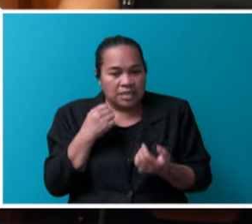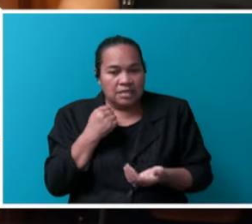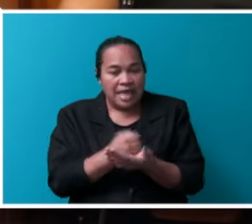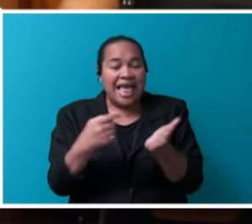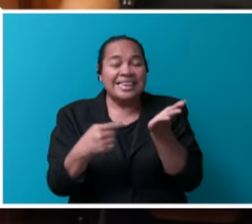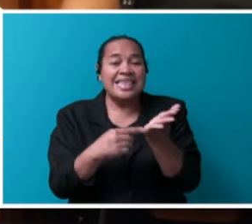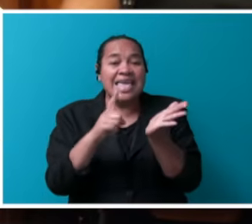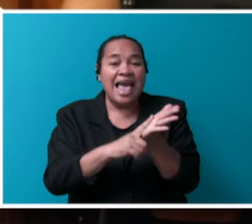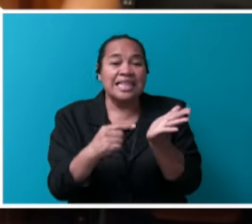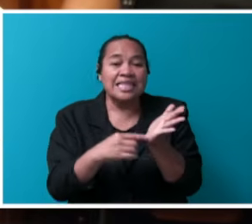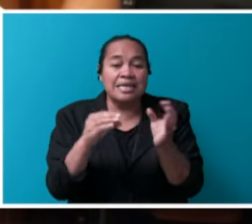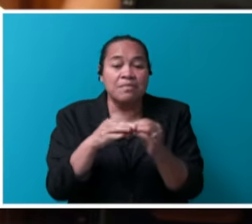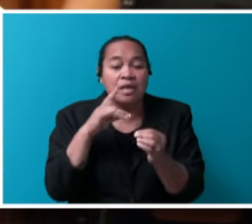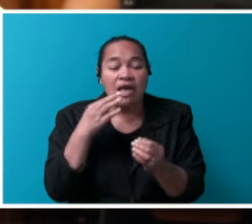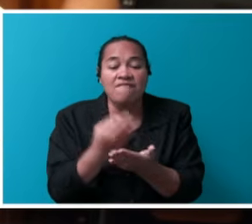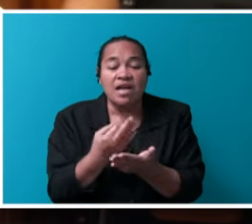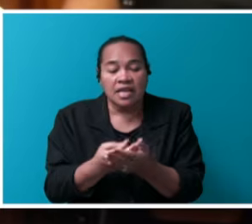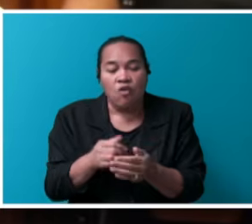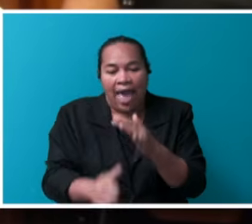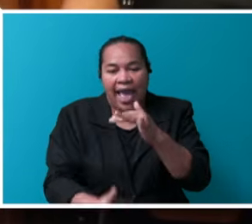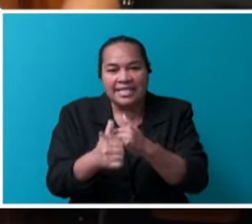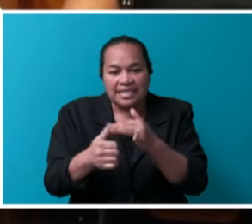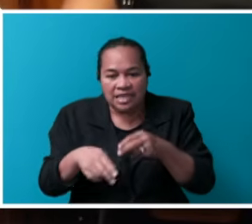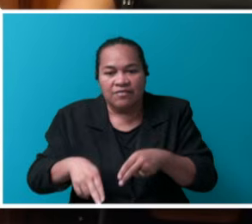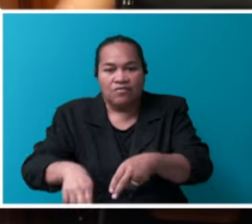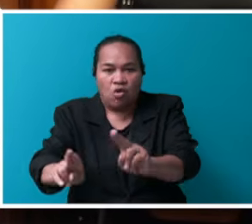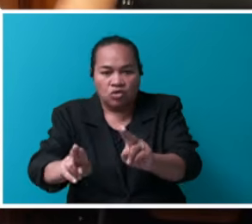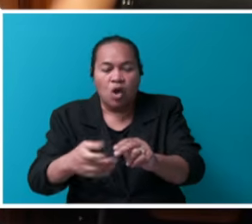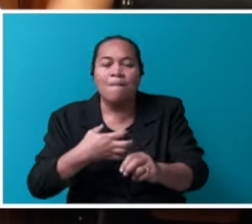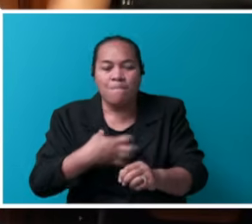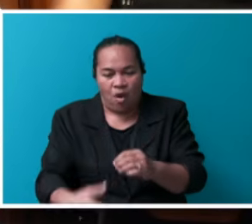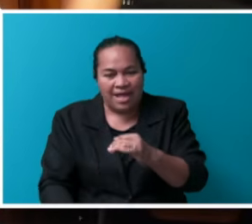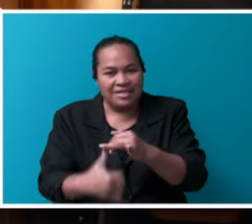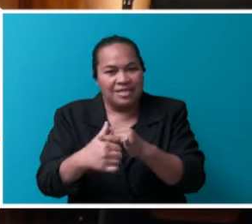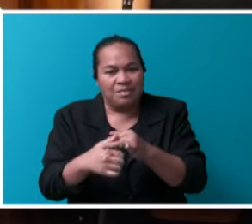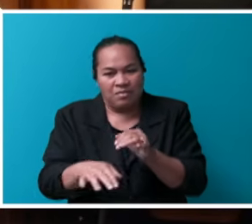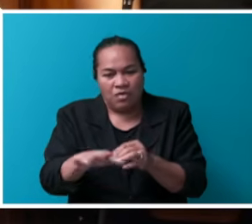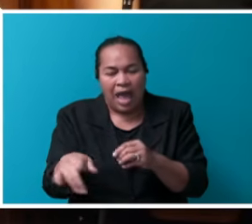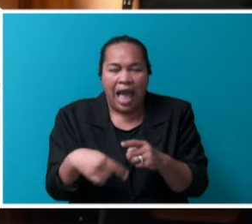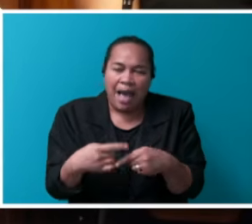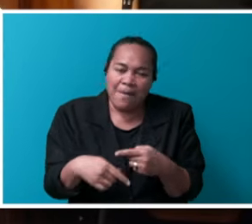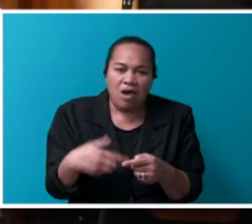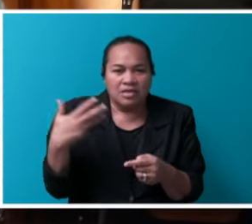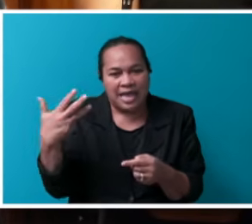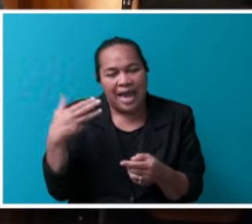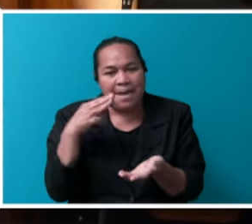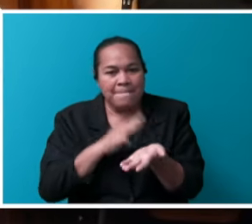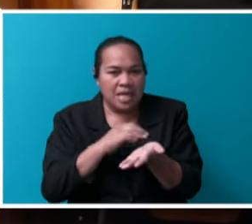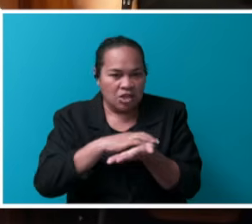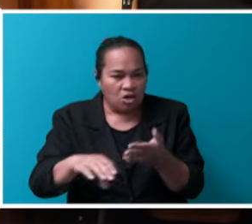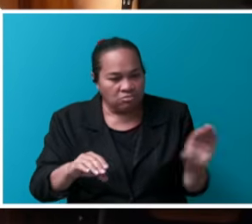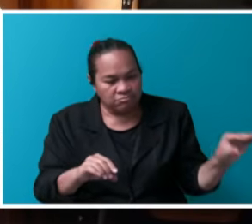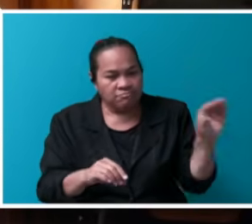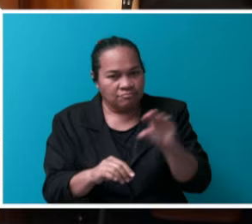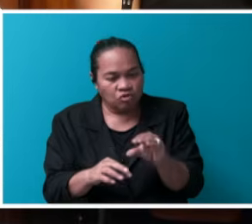with funding to develop access roads to TLTB leases, making it more accessible. Around $9 million is provided for this, Mr.